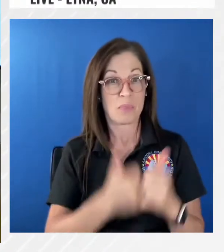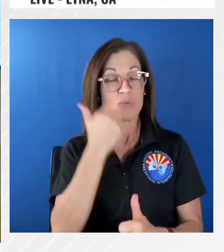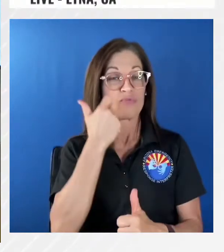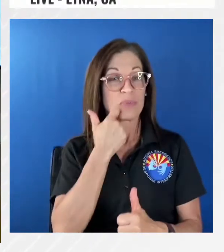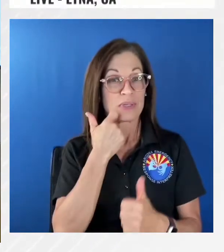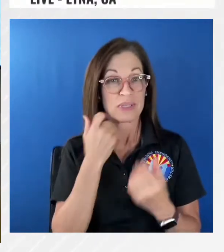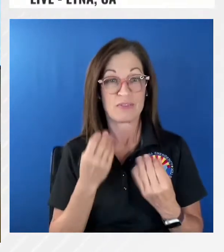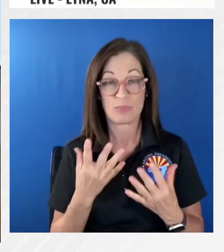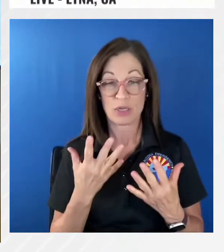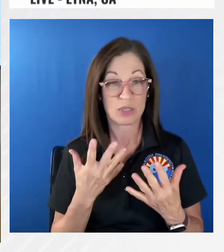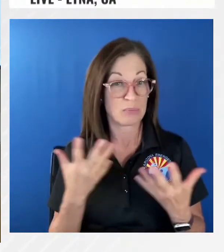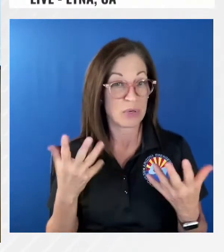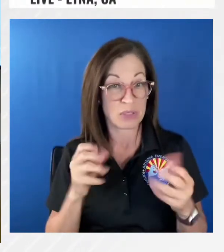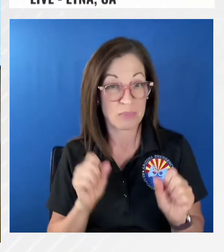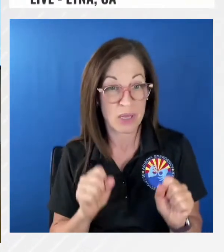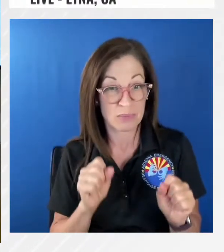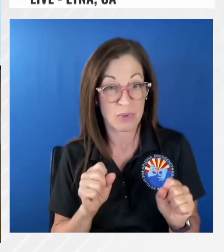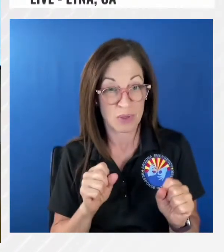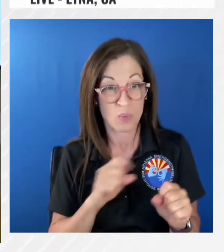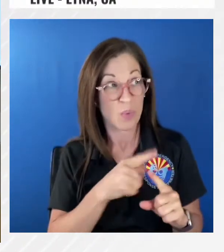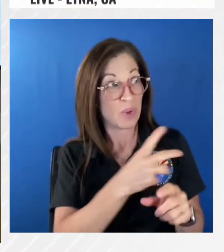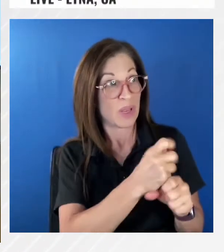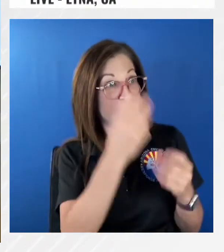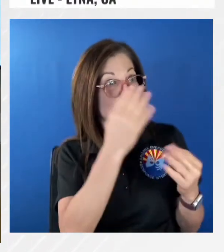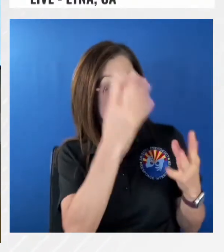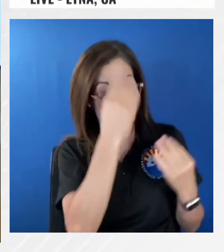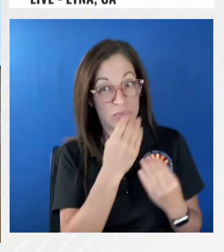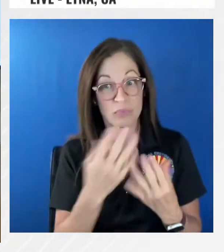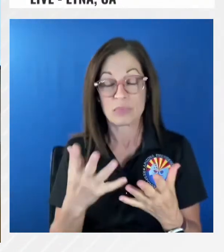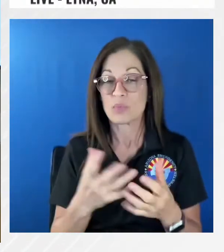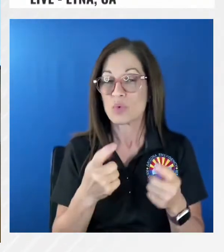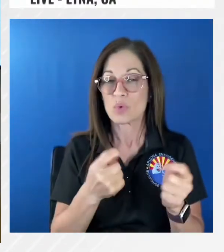information as it becomes available. But we always want to make